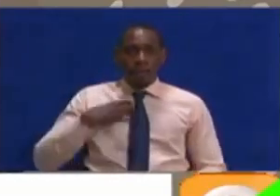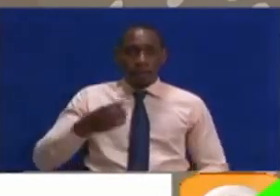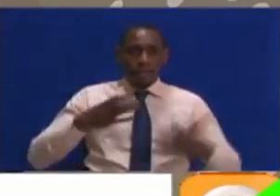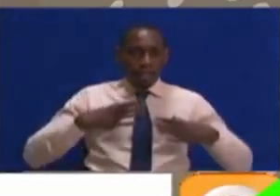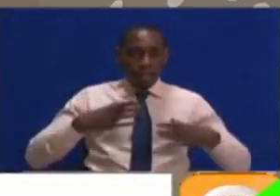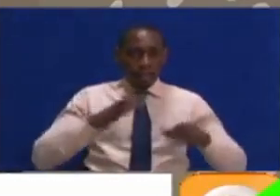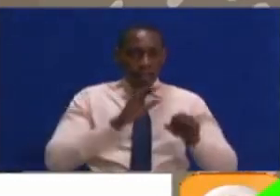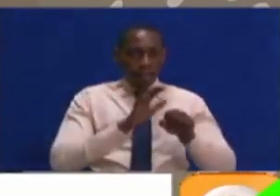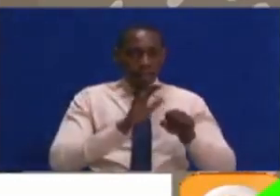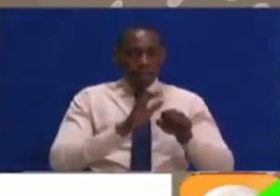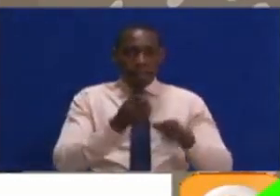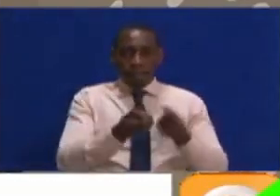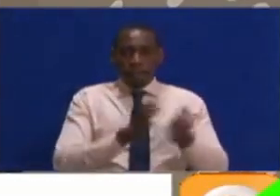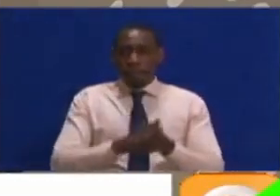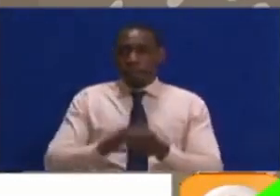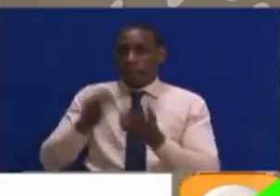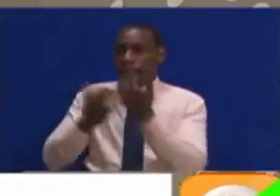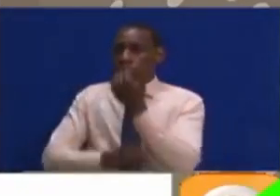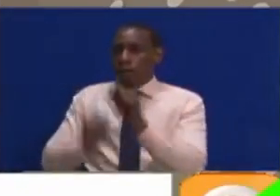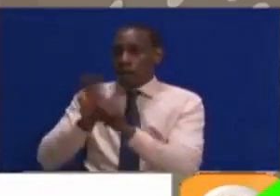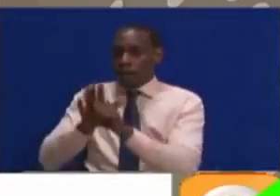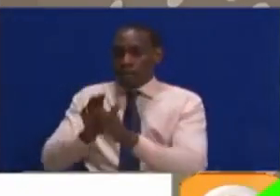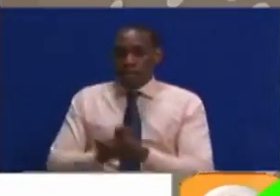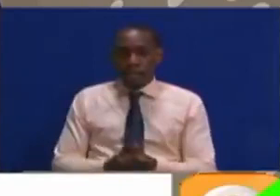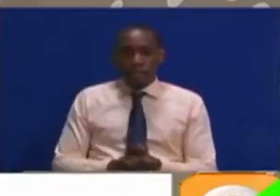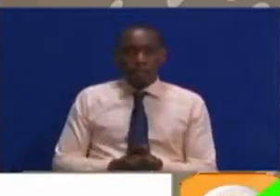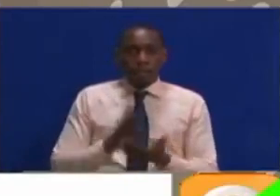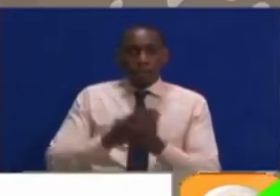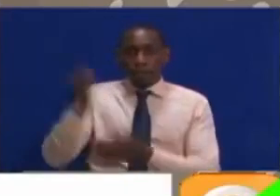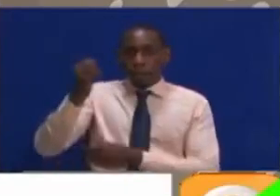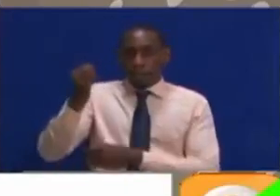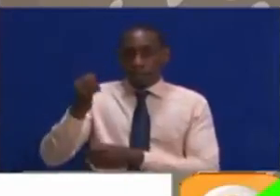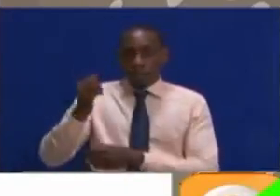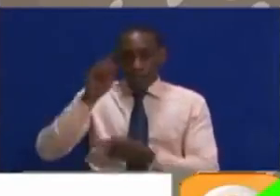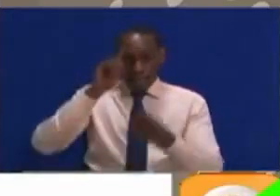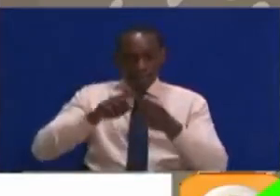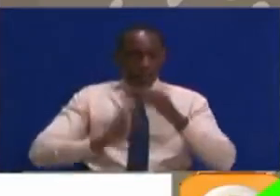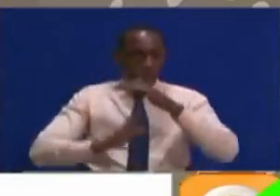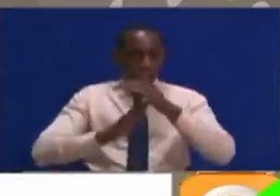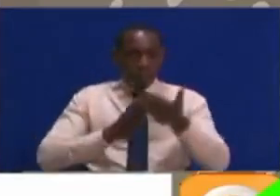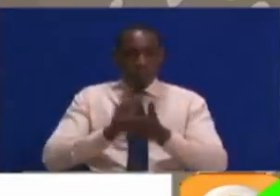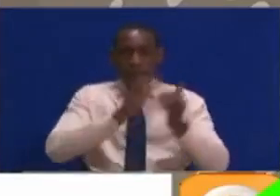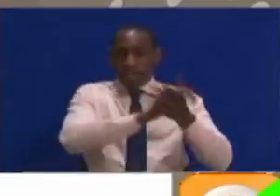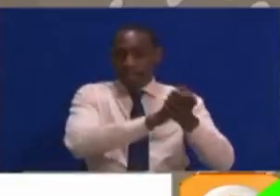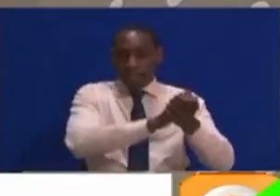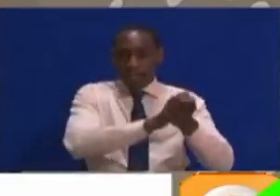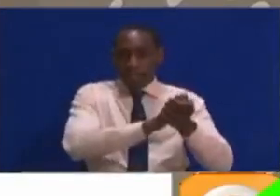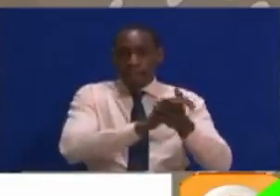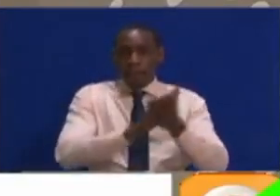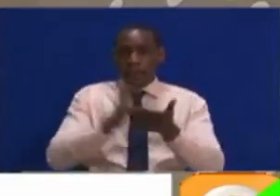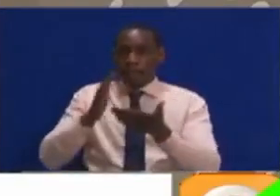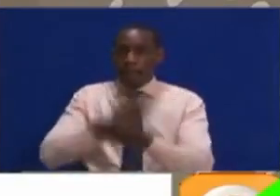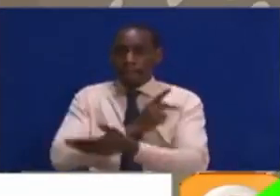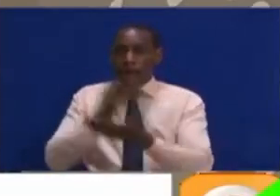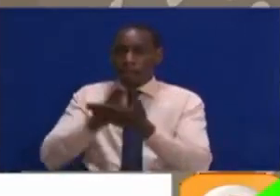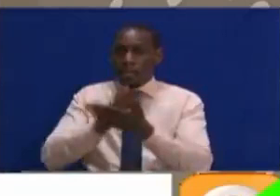kwa wingi. And make no mistake, political settlement is at the top through handshakes and power-sharing